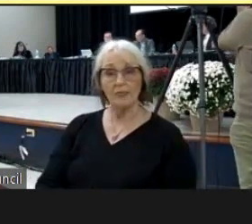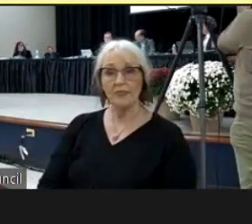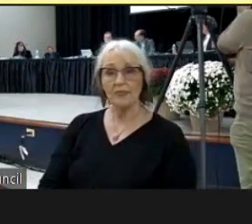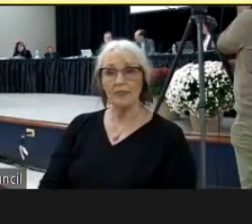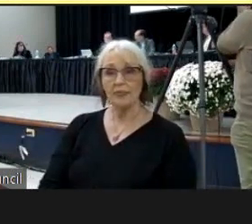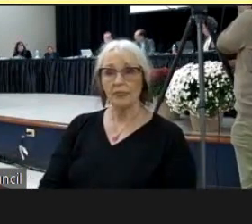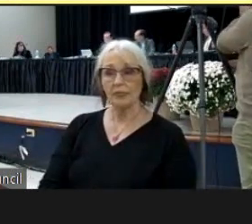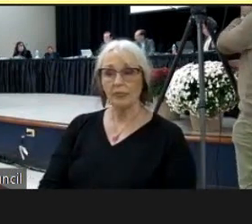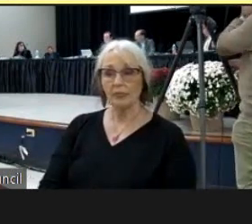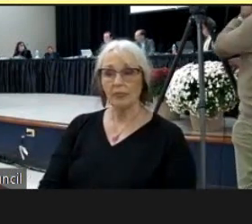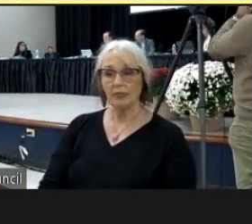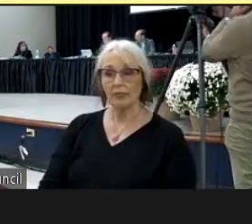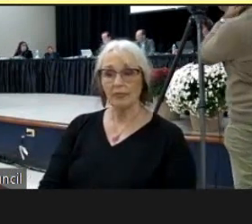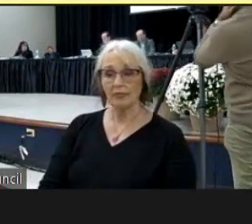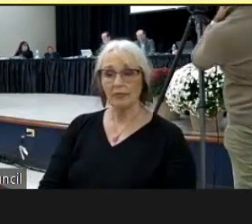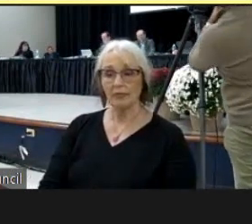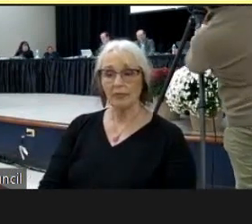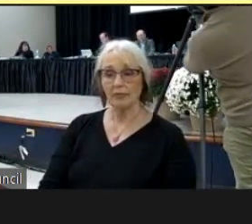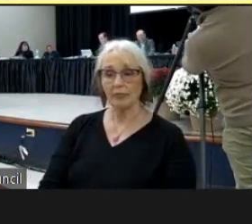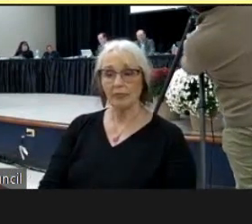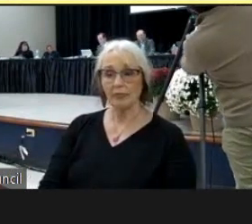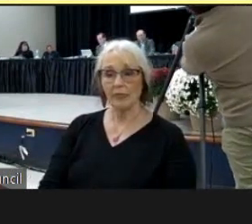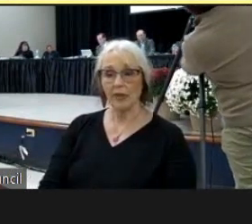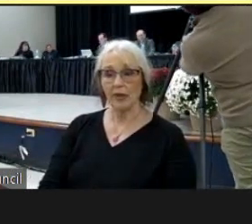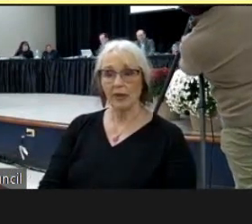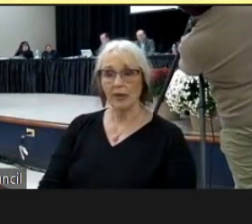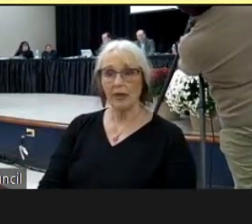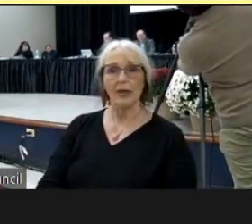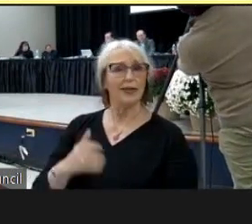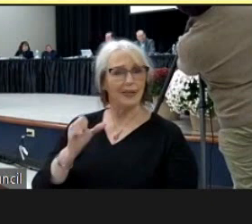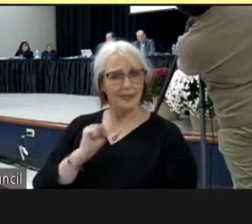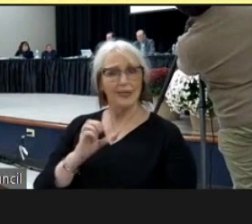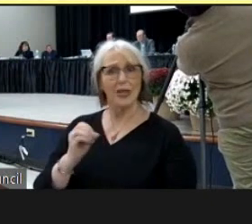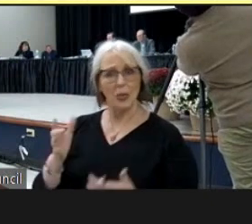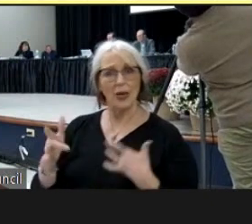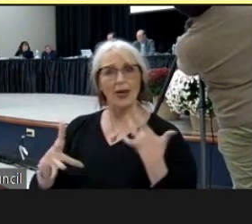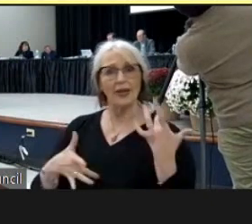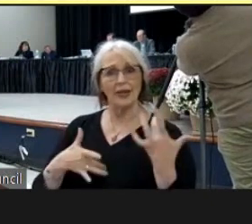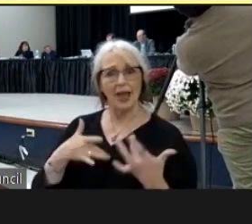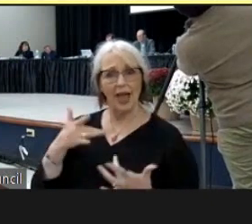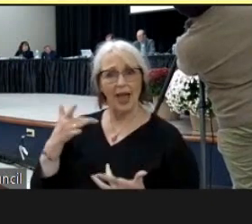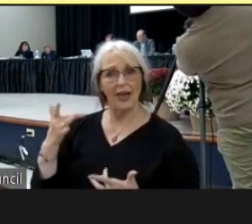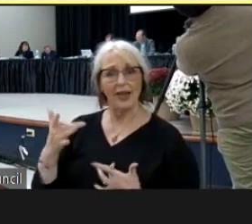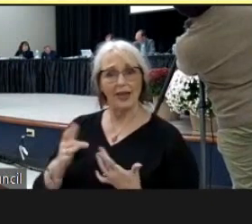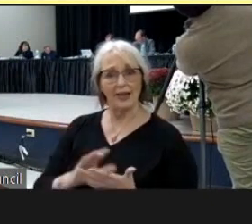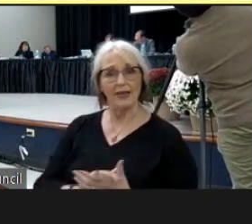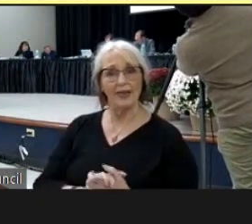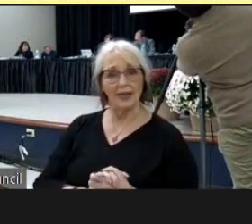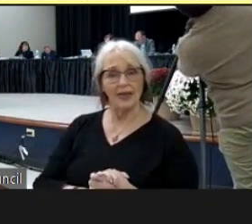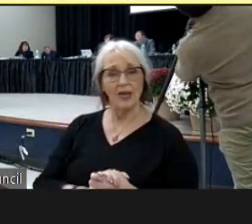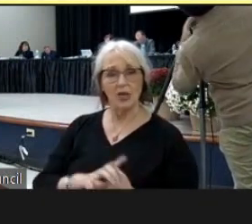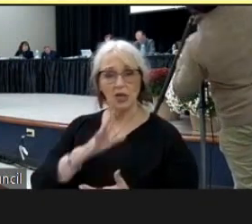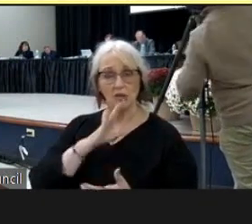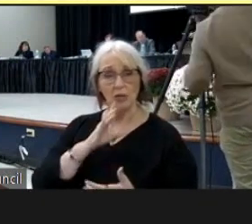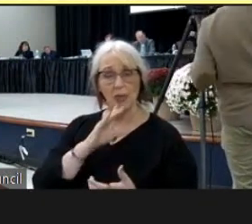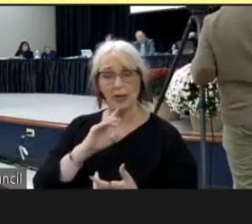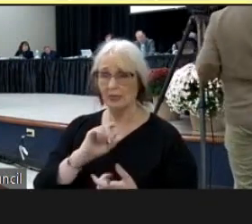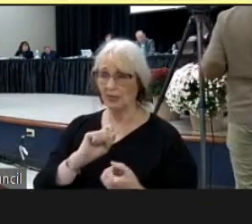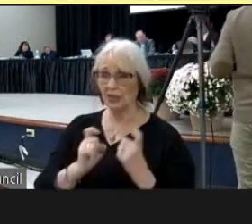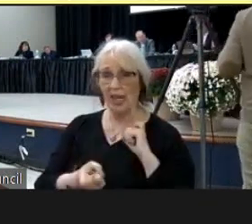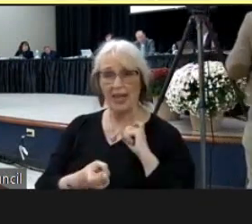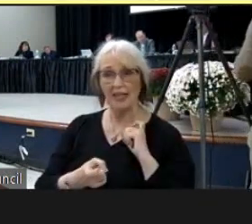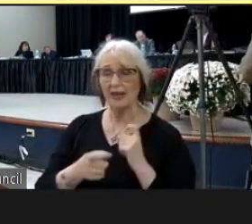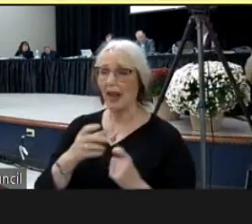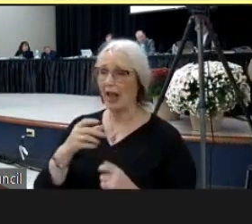I'll jump in here, Mayor. This is so exciting. I mean, you talk about game changers, and we just had the